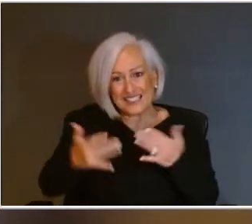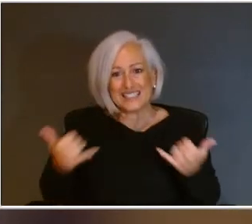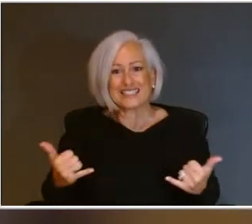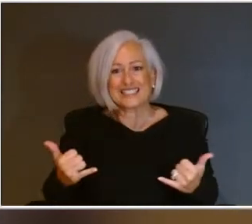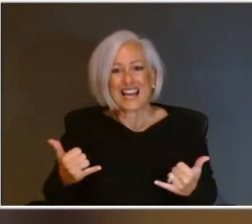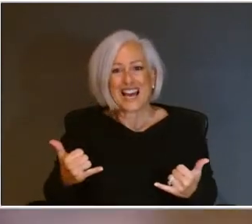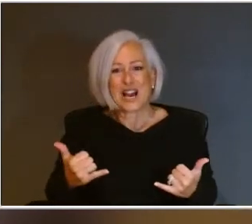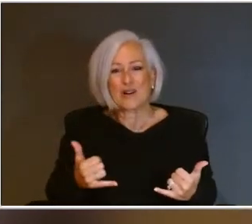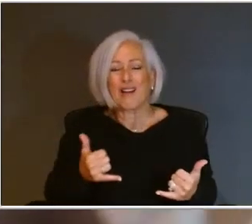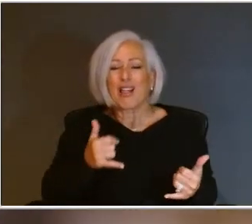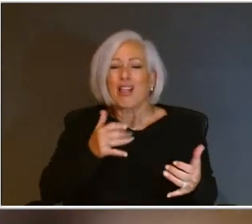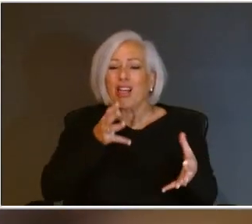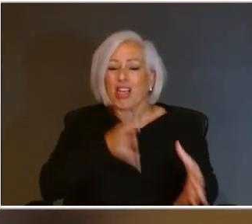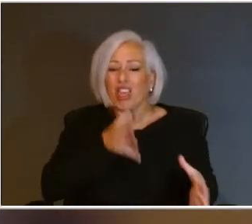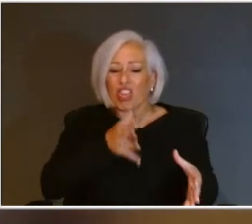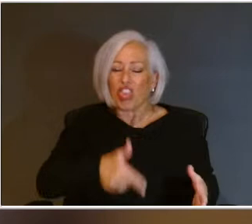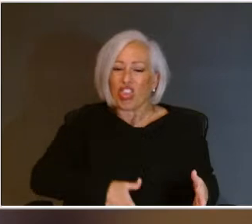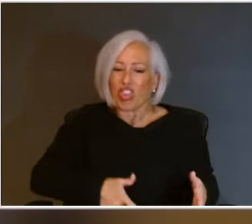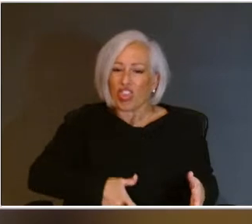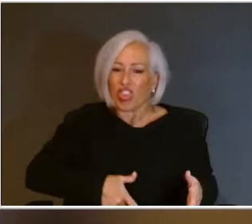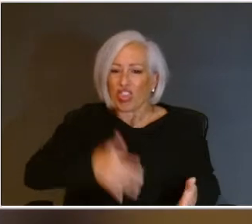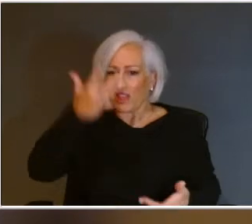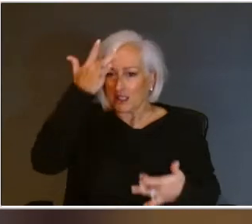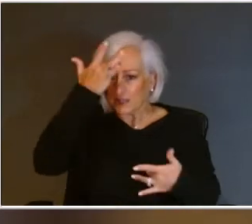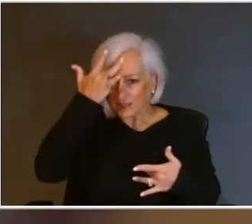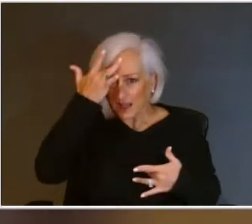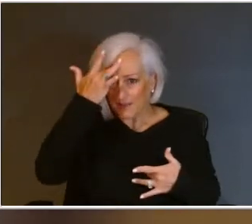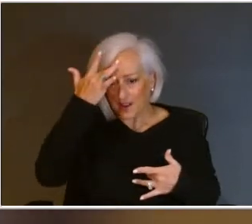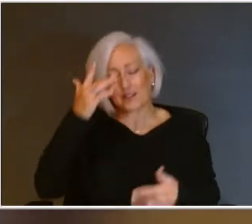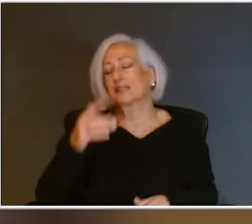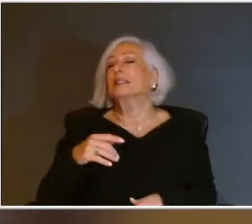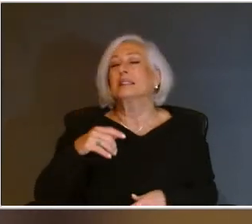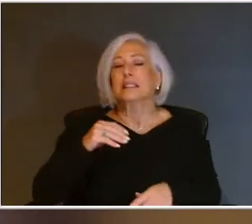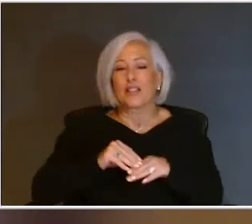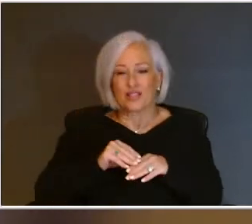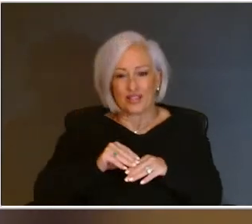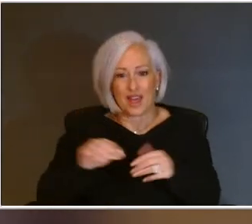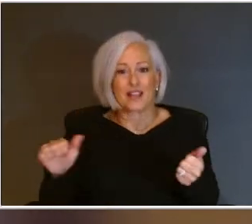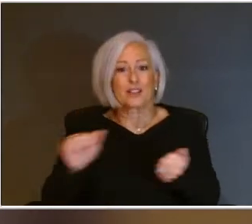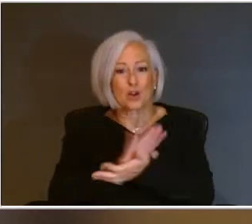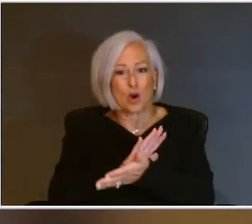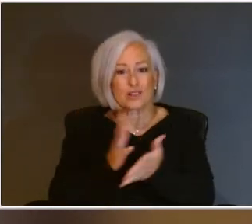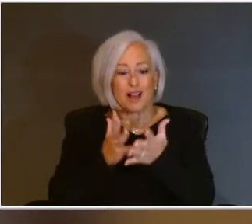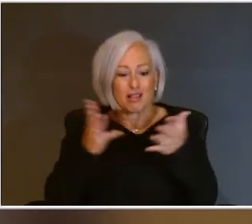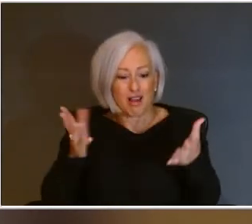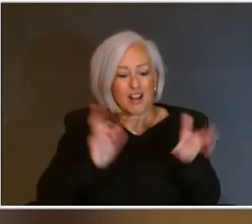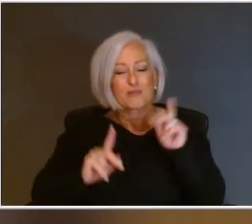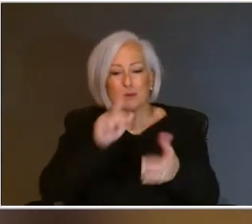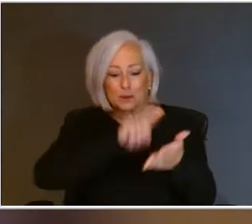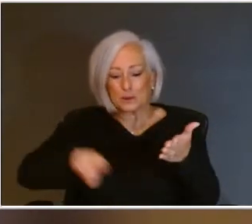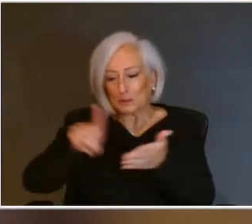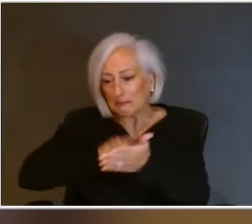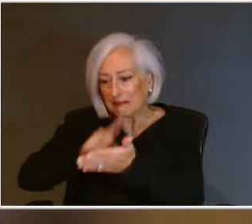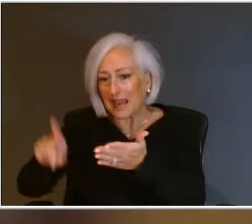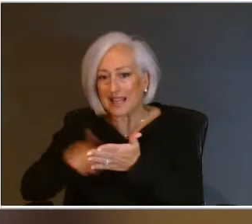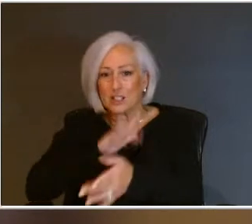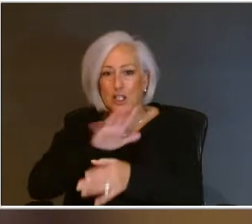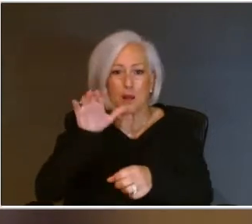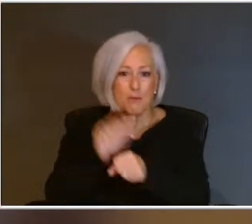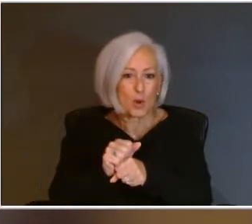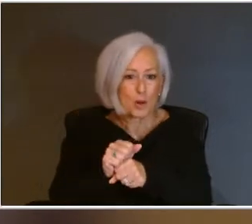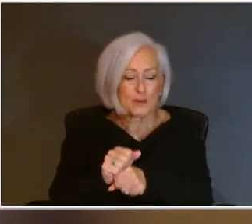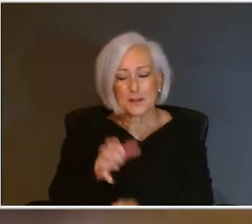that's been, we feel, traveling the metro and the suburban areas that's causing tons of canceled appointments. You know, parents are at home with sick